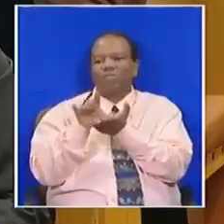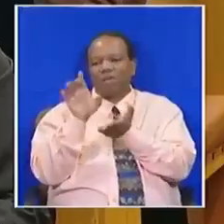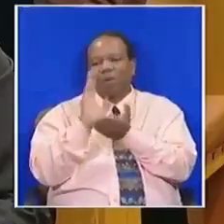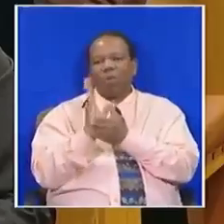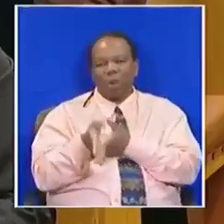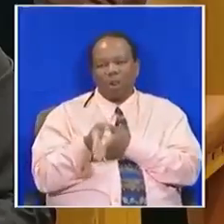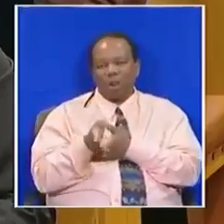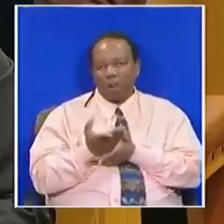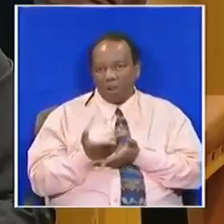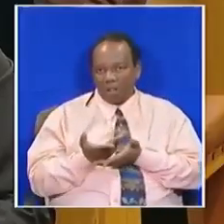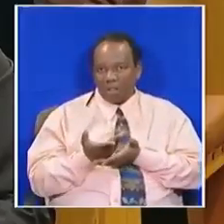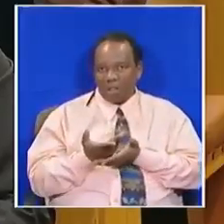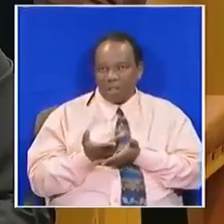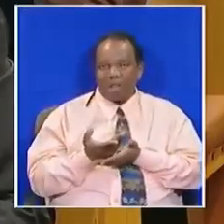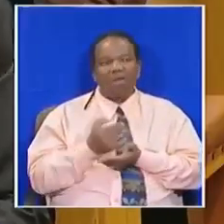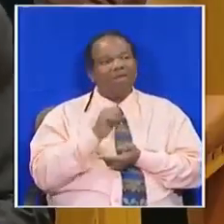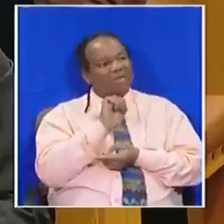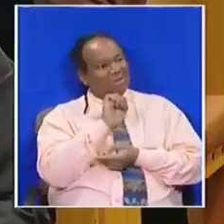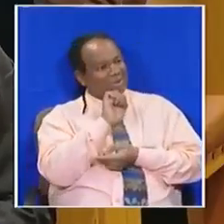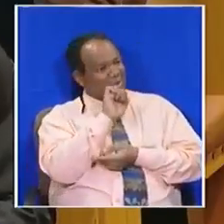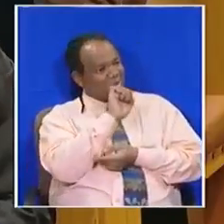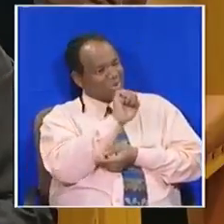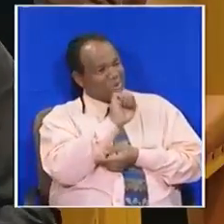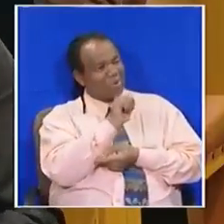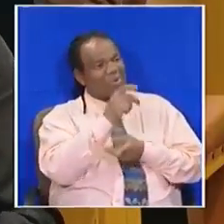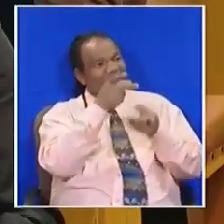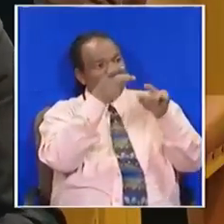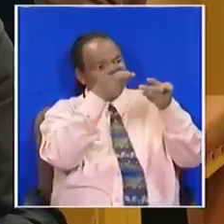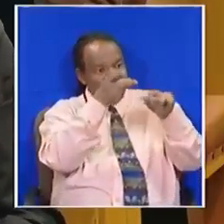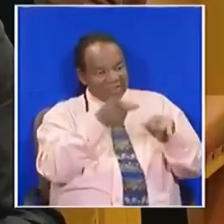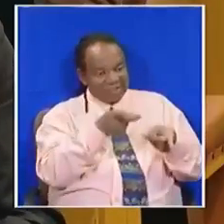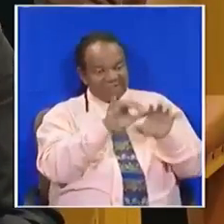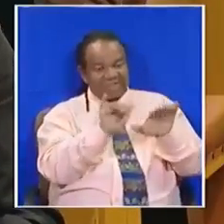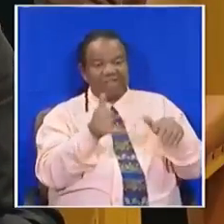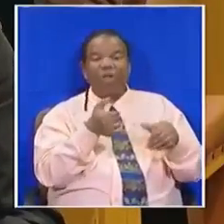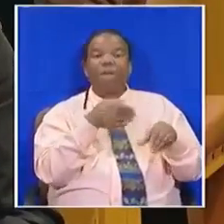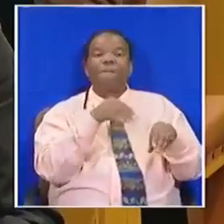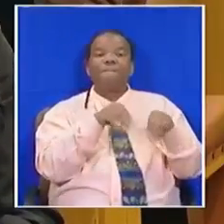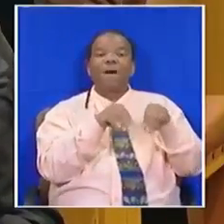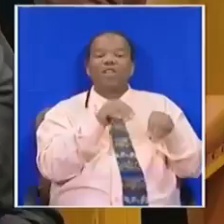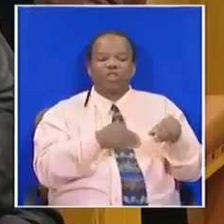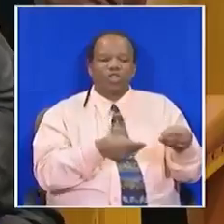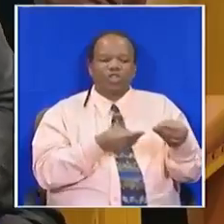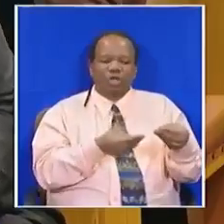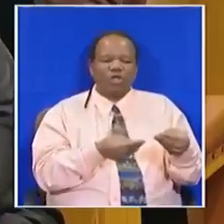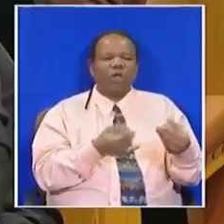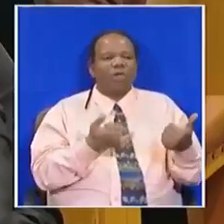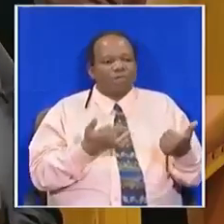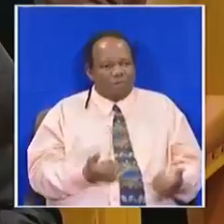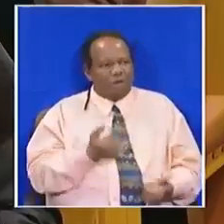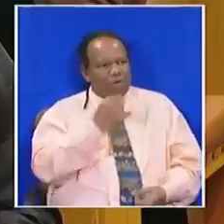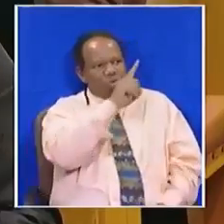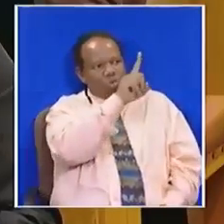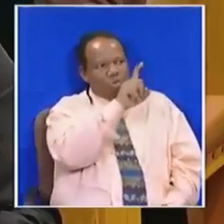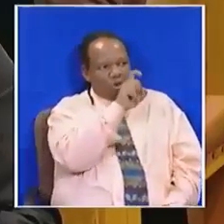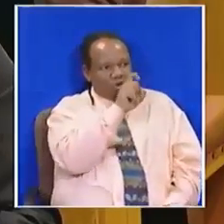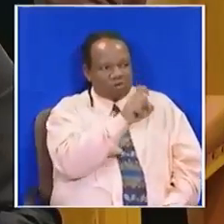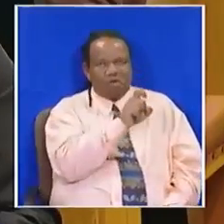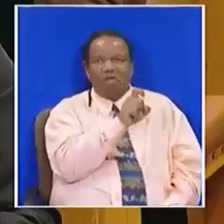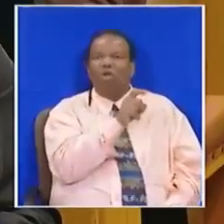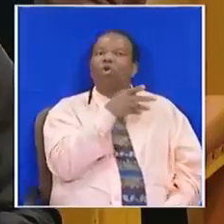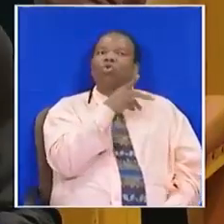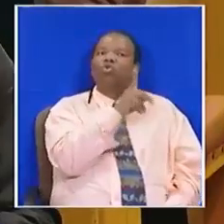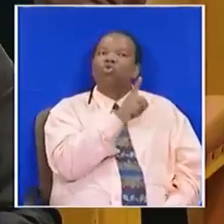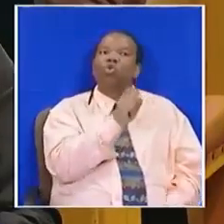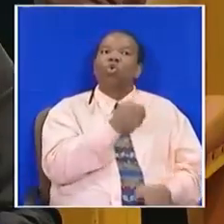because of the indecision in this mining charter that you've launched. My question to you, Deputy President, is do you publicly